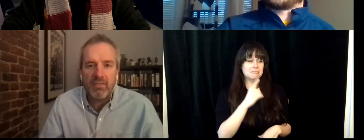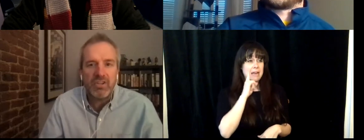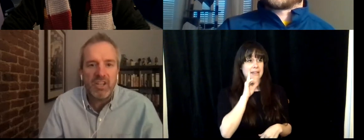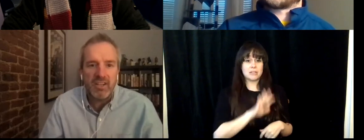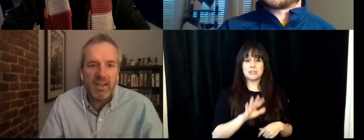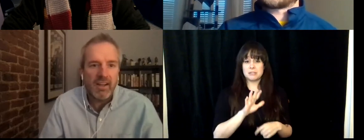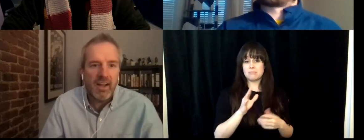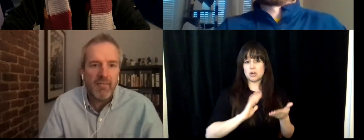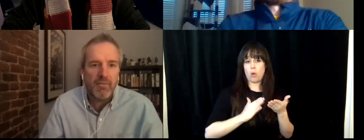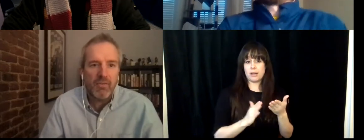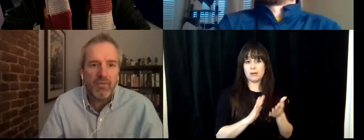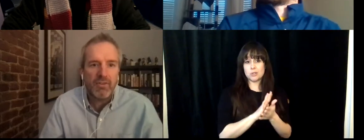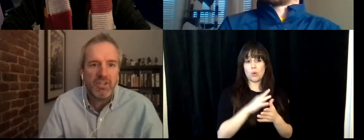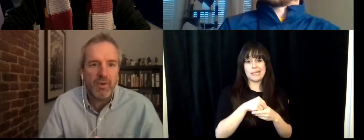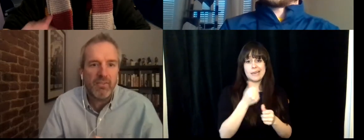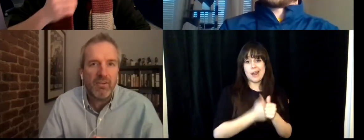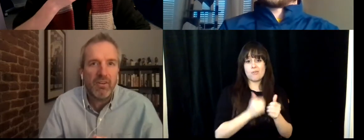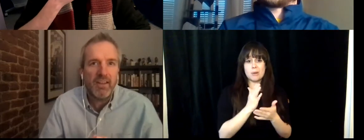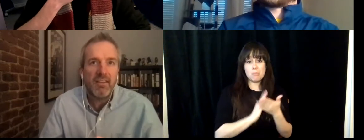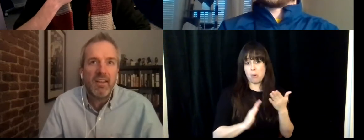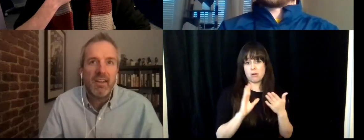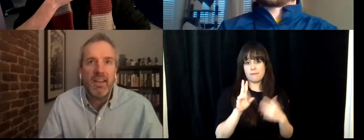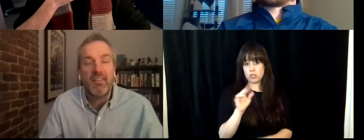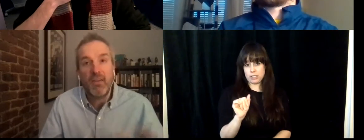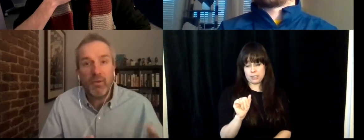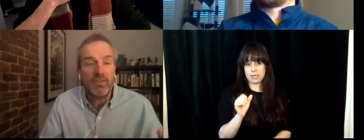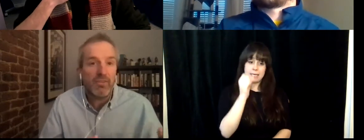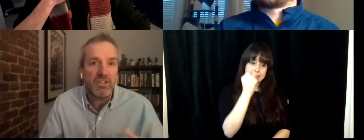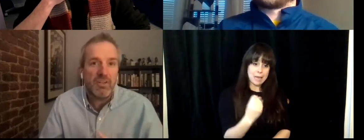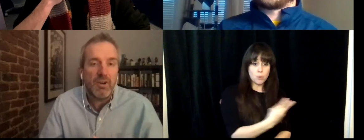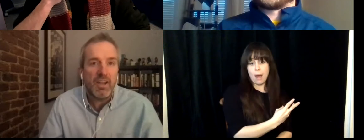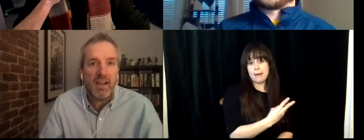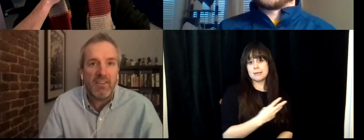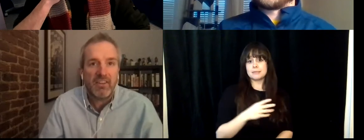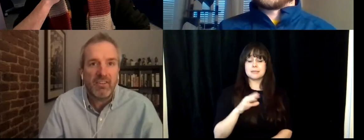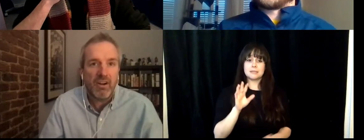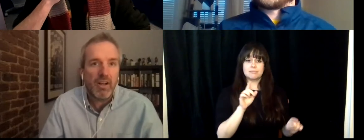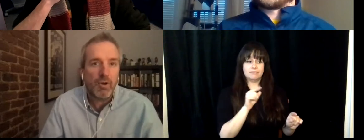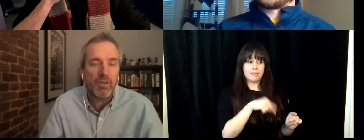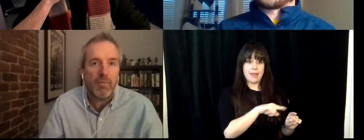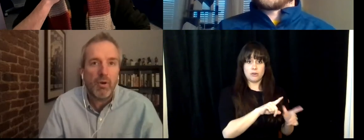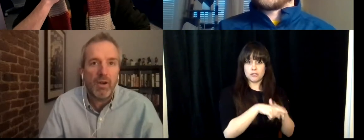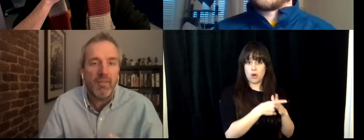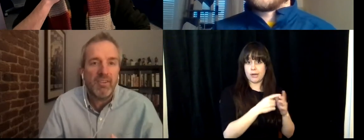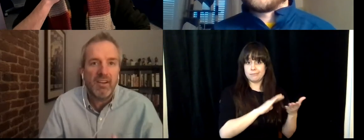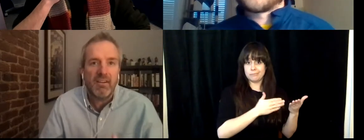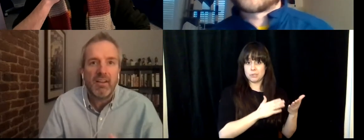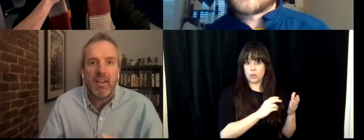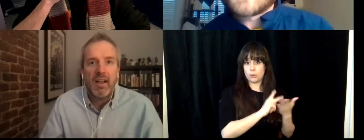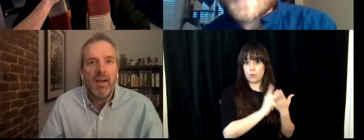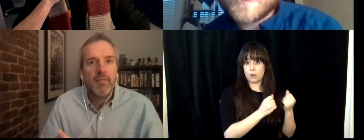of Virginia, from Virginia Western and Southwestern Virginia Community College is actually starting up a culinary program this